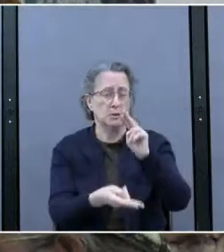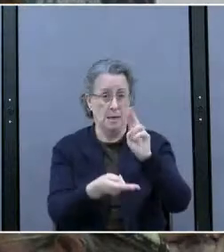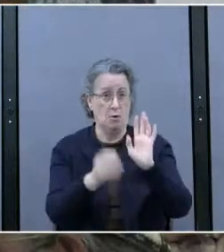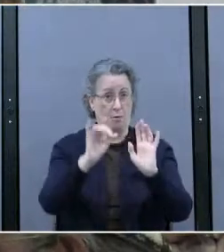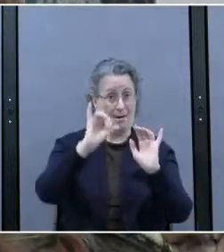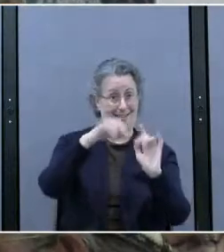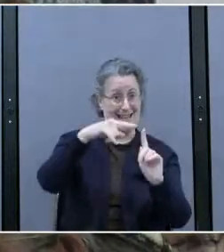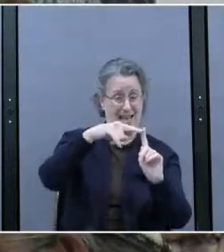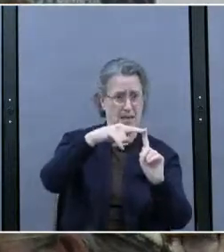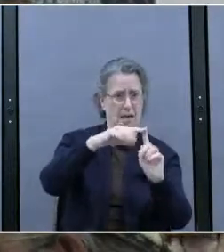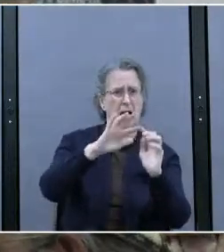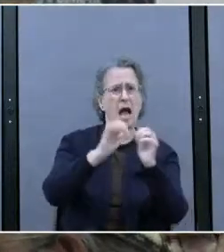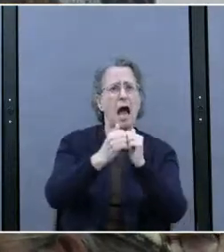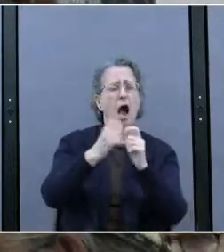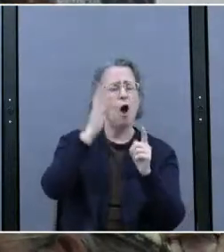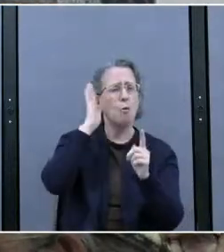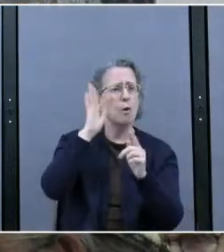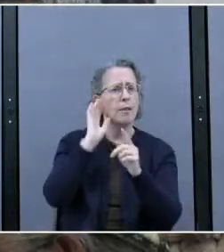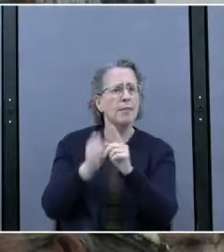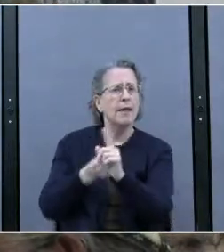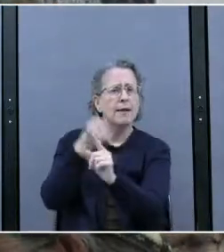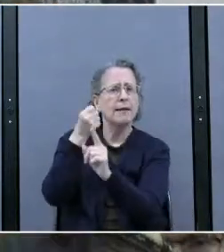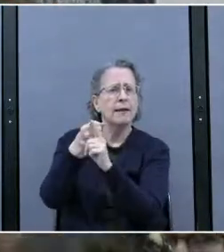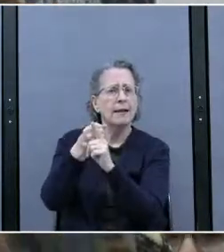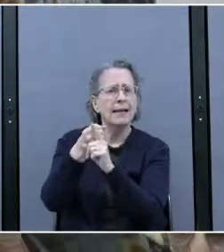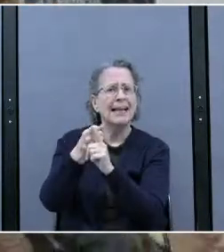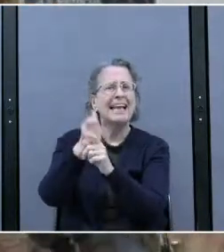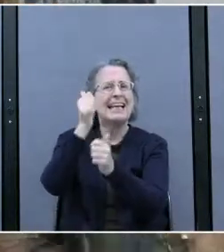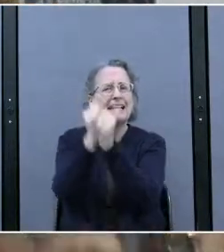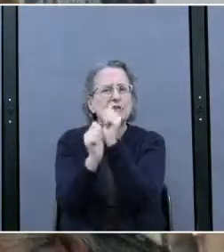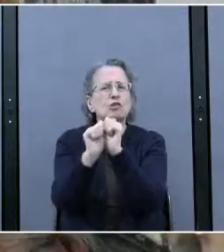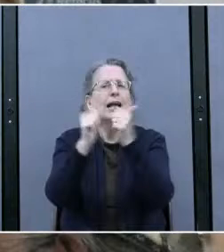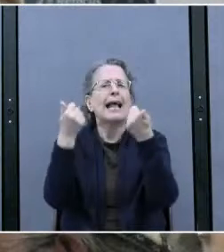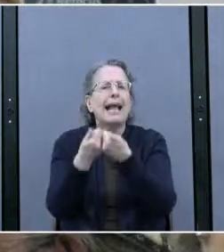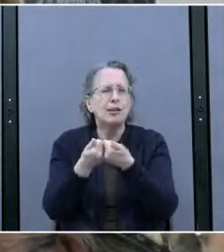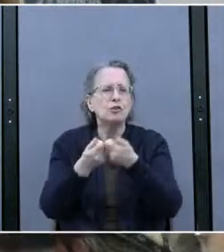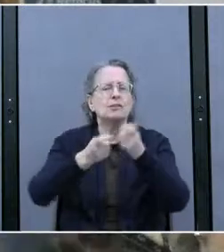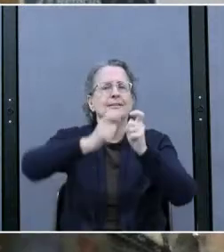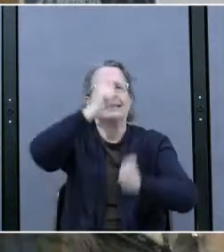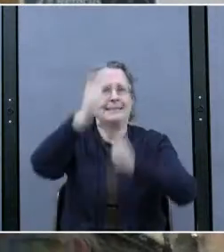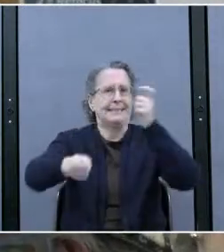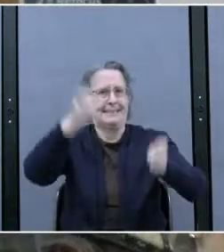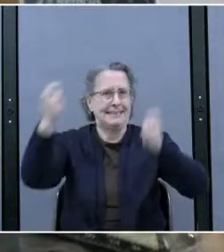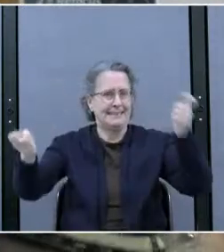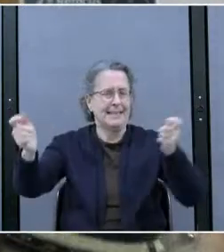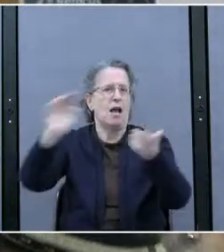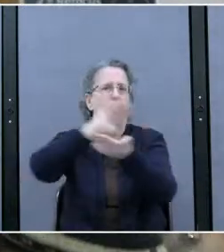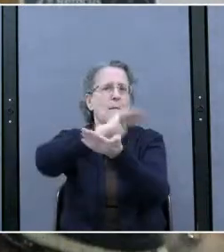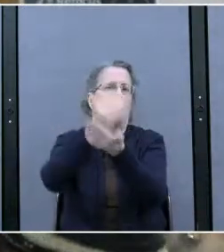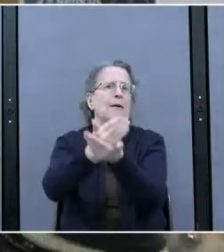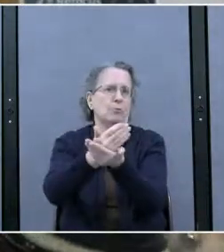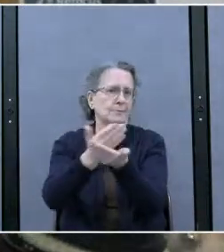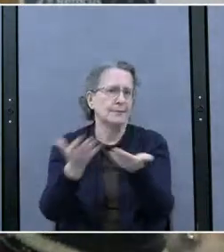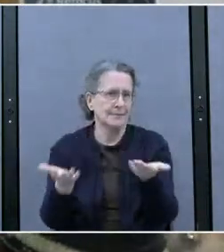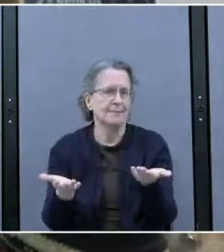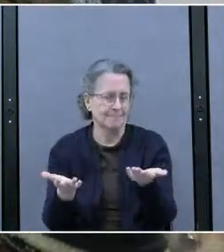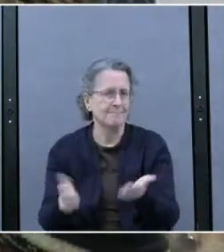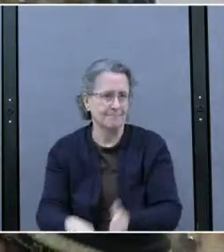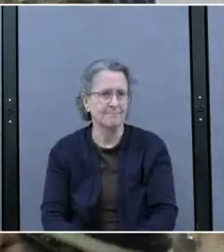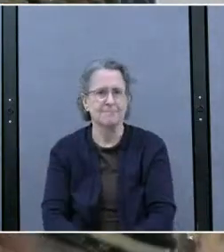affect the individual allocations to specific organizations?